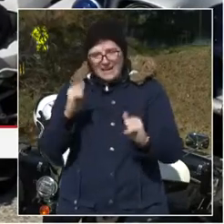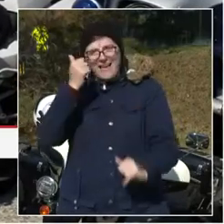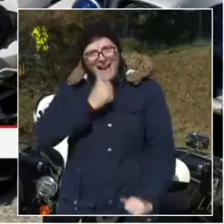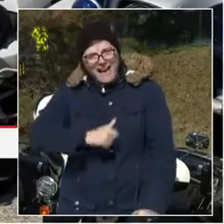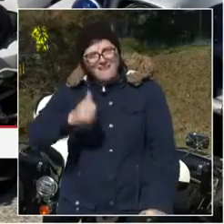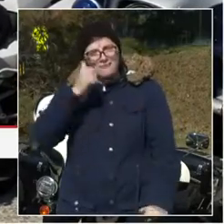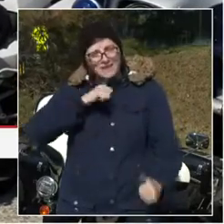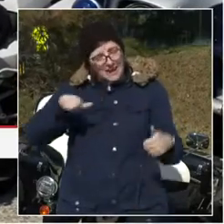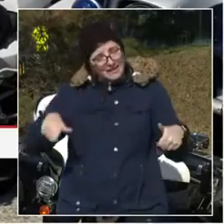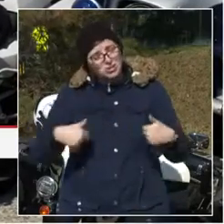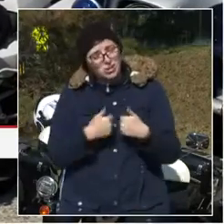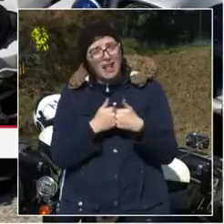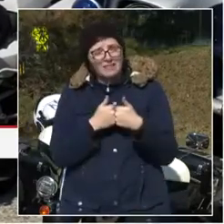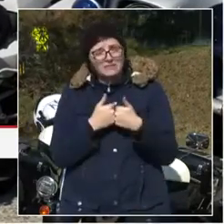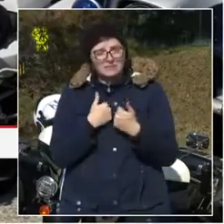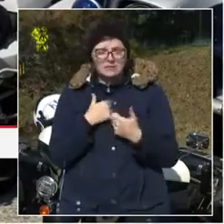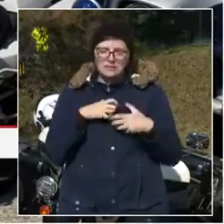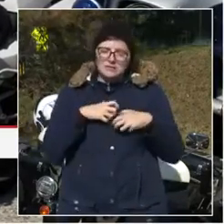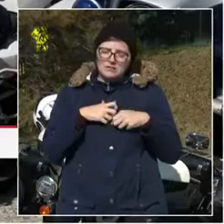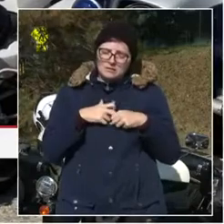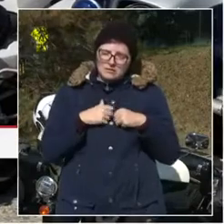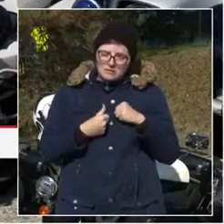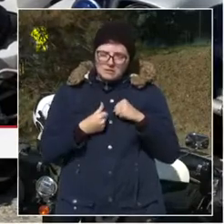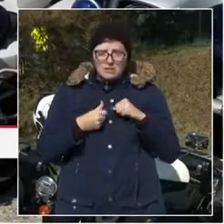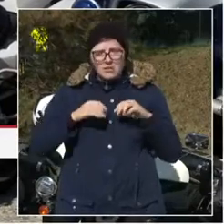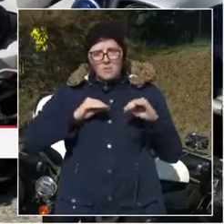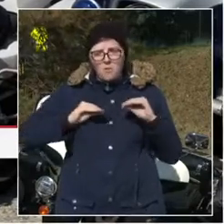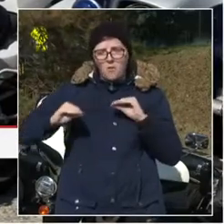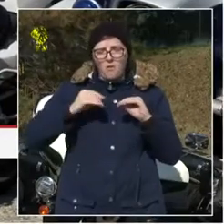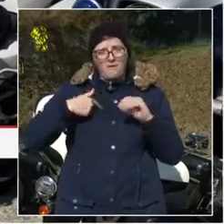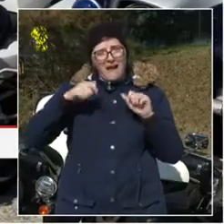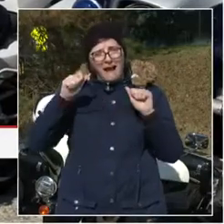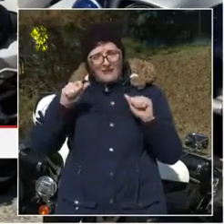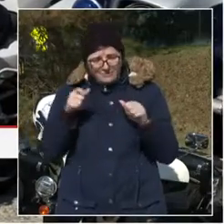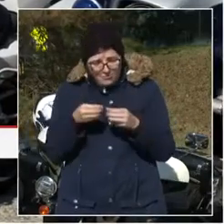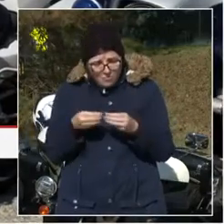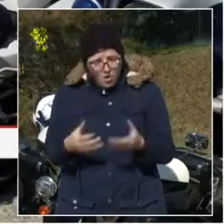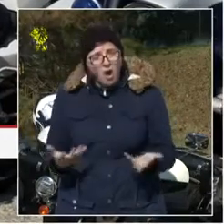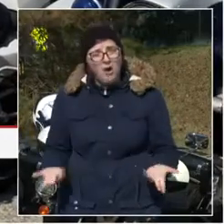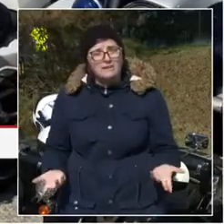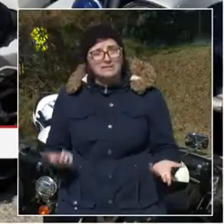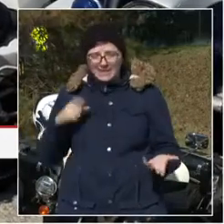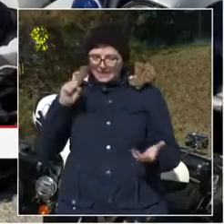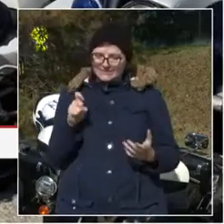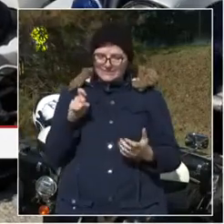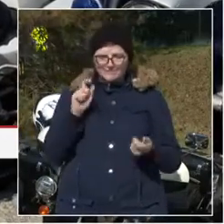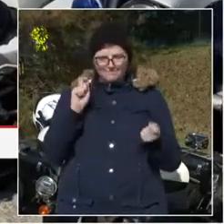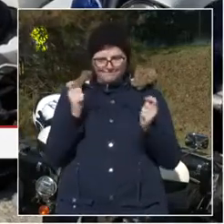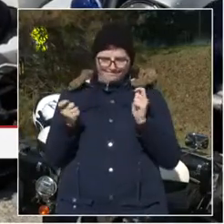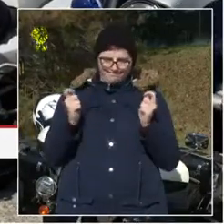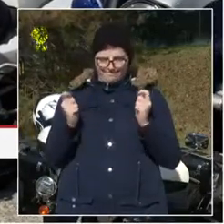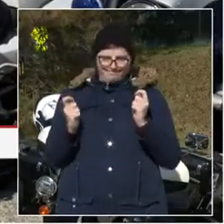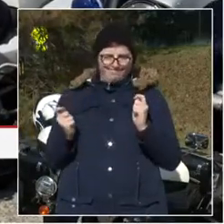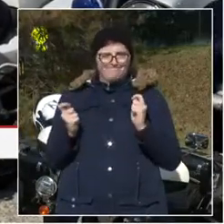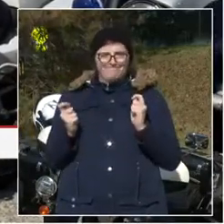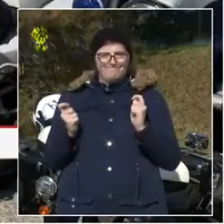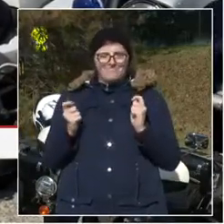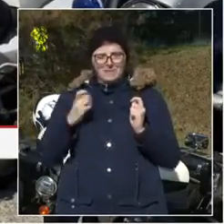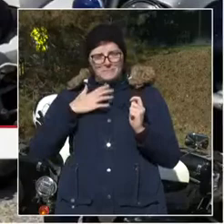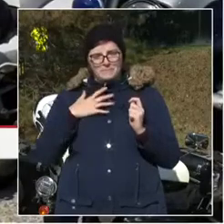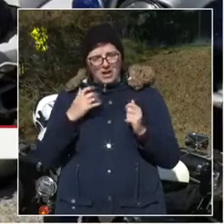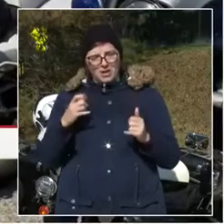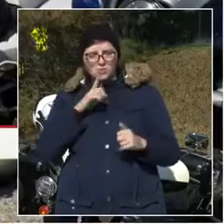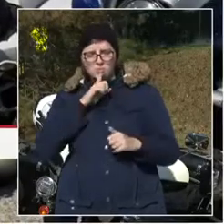is challenging as I grieve for the mobility I lost and learn to adapt to my new reality. Recovery has been a